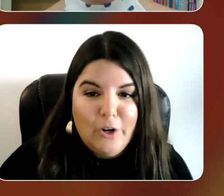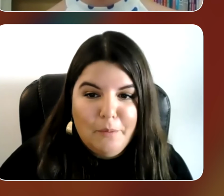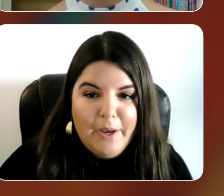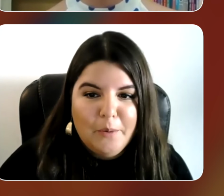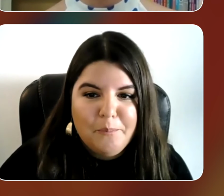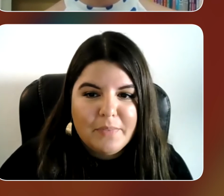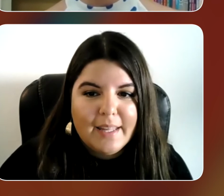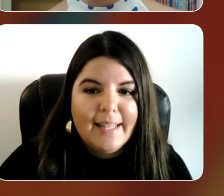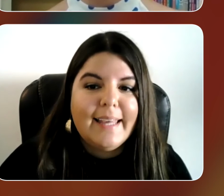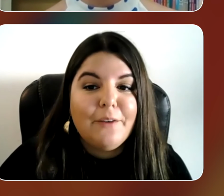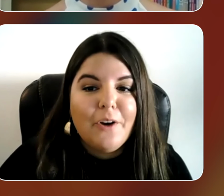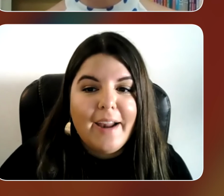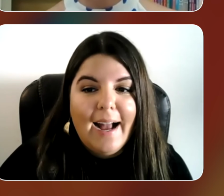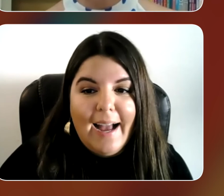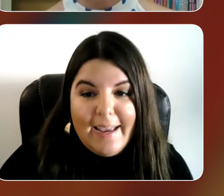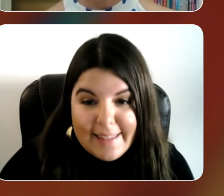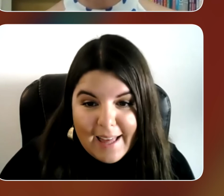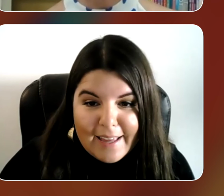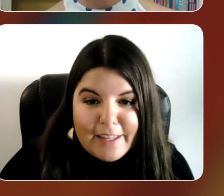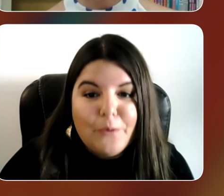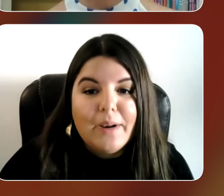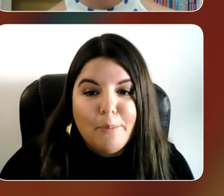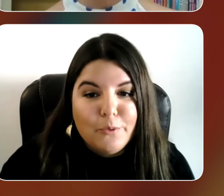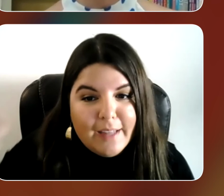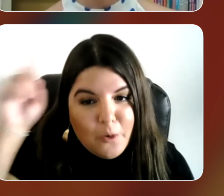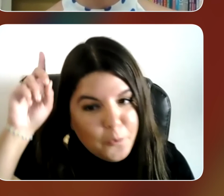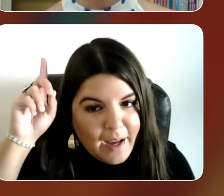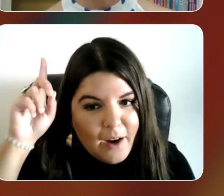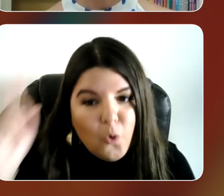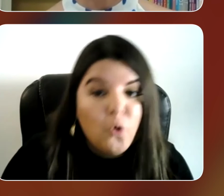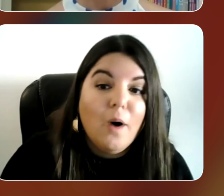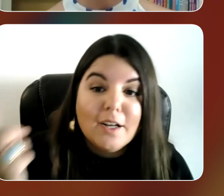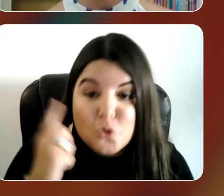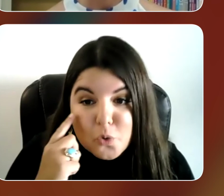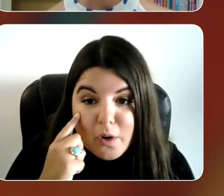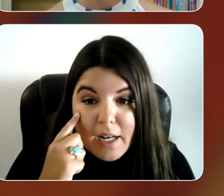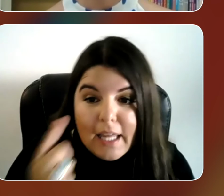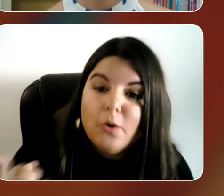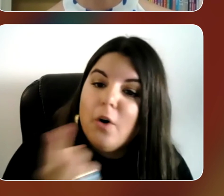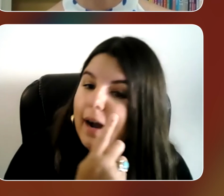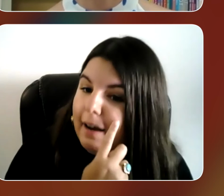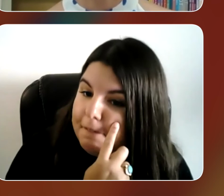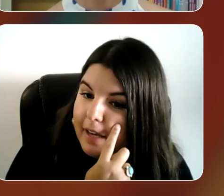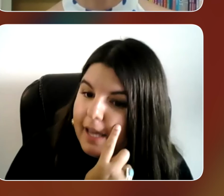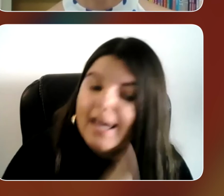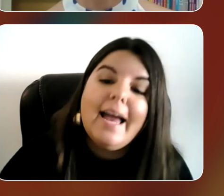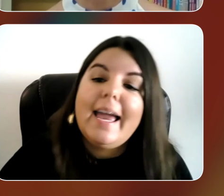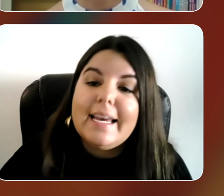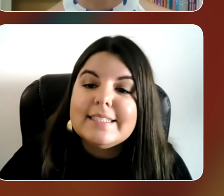Hasta que lo veo. Tiene una oreja caída y una puntiaguda, un ojo azul y un ojo